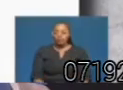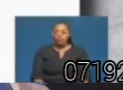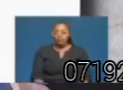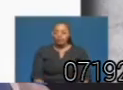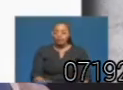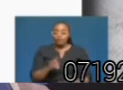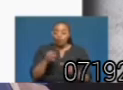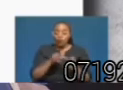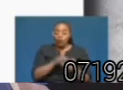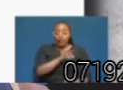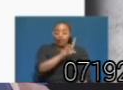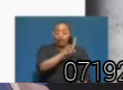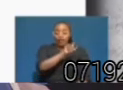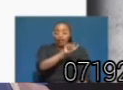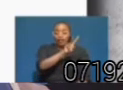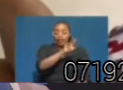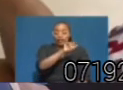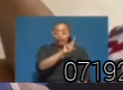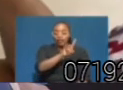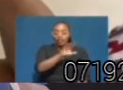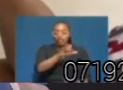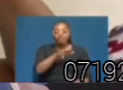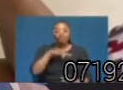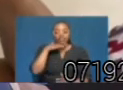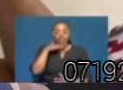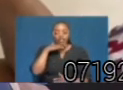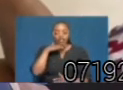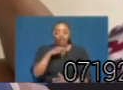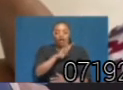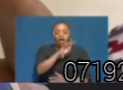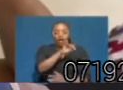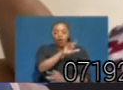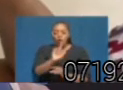died, a will surfaced